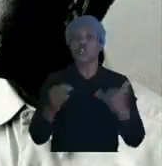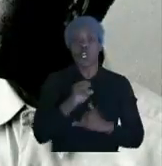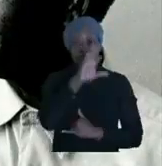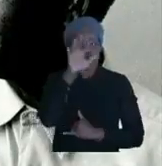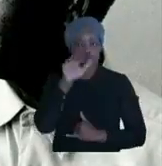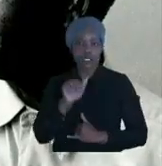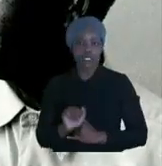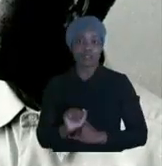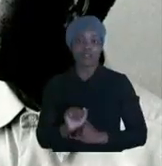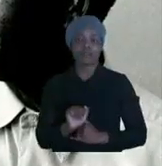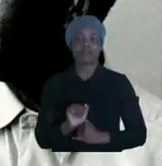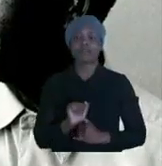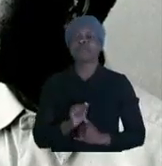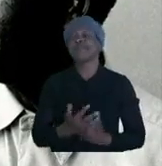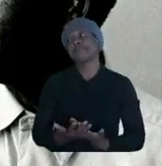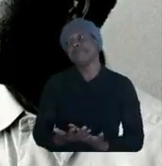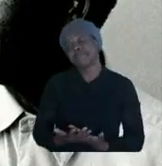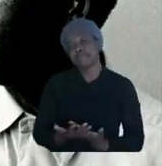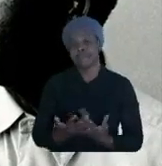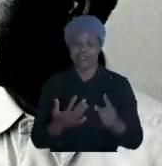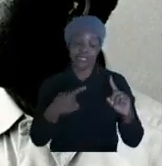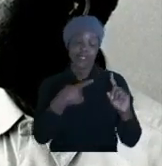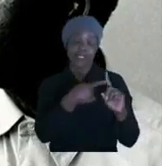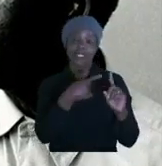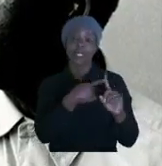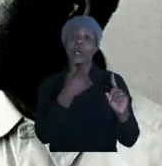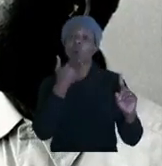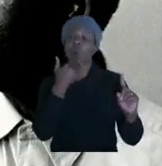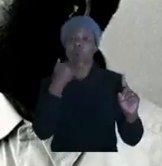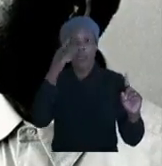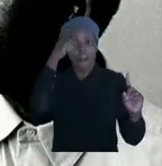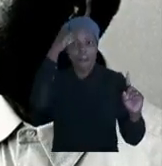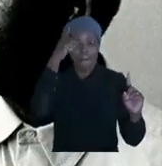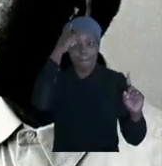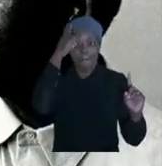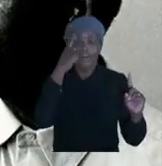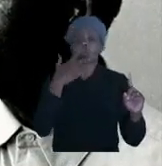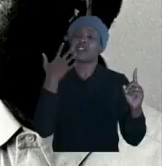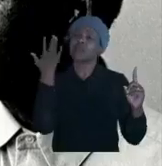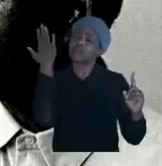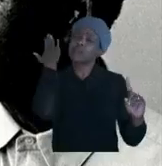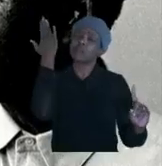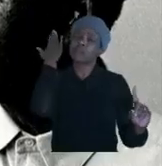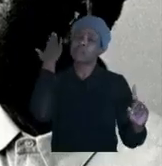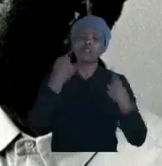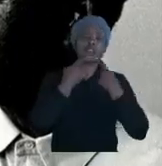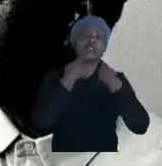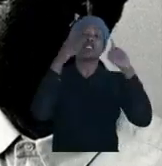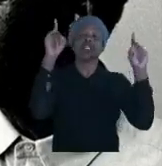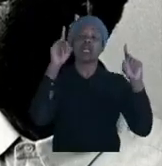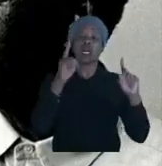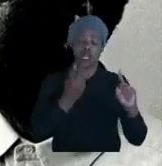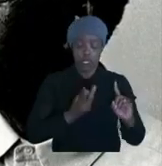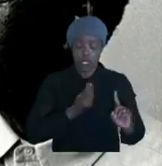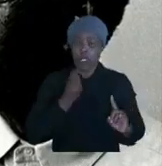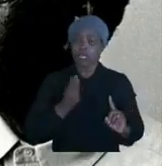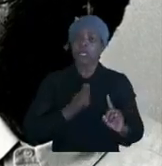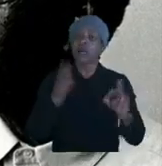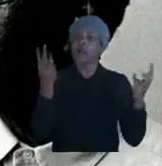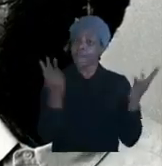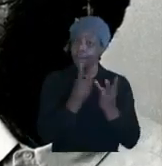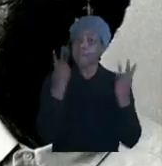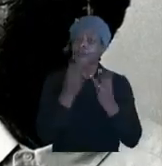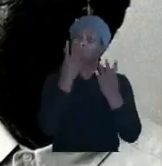Mandela once said that young people are capable, when aroused, of bringing down the towers of oppression and raising